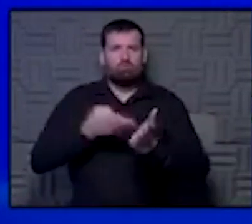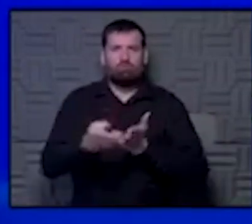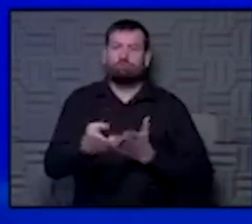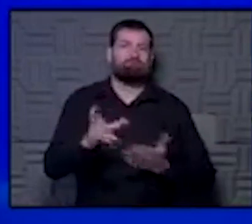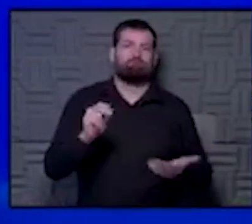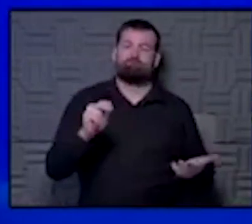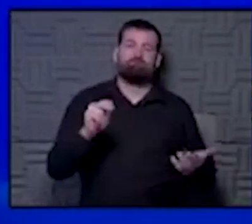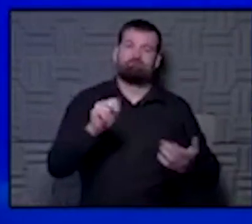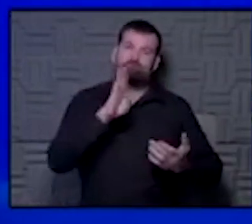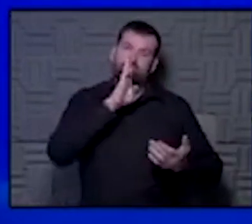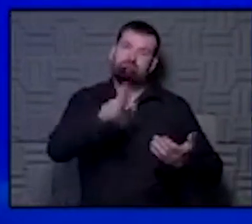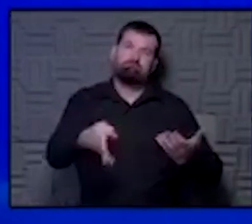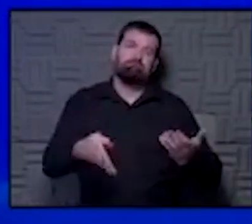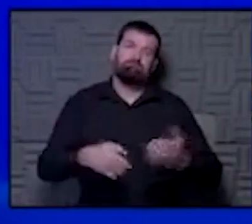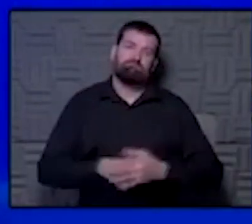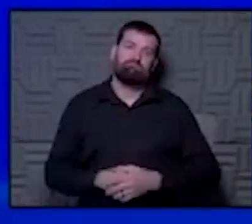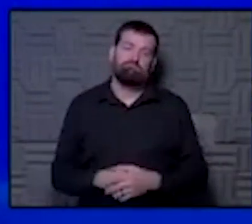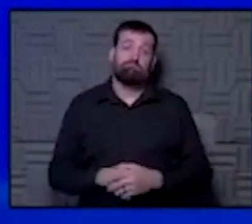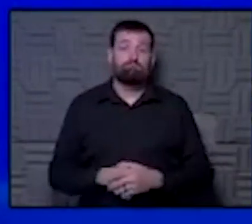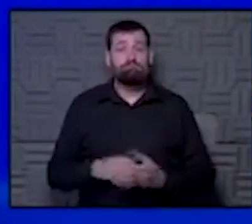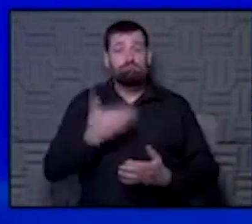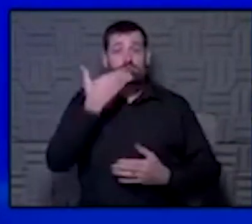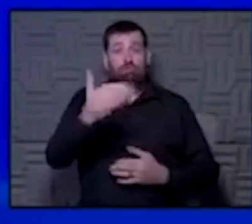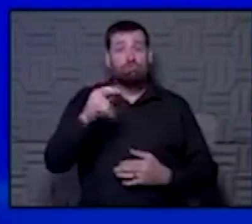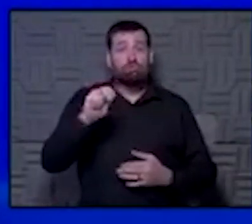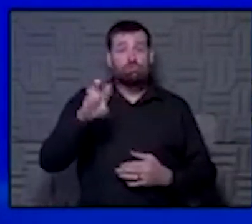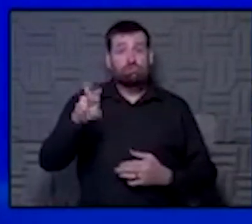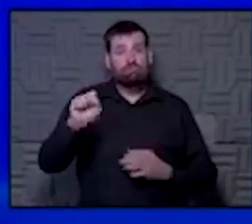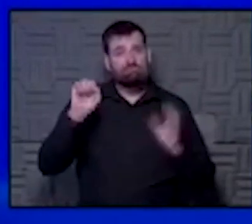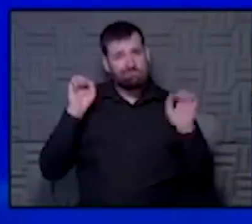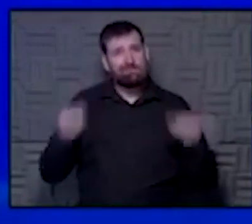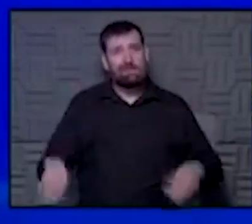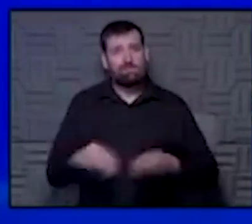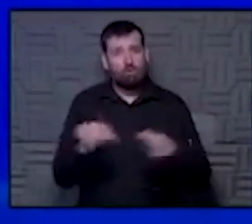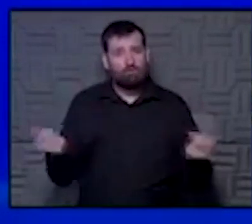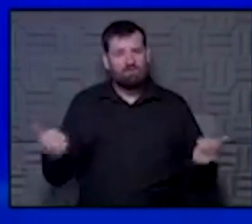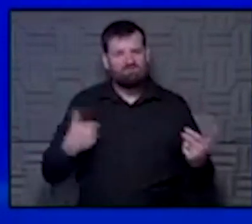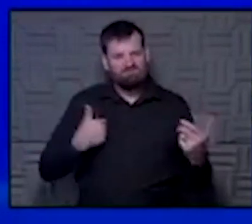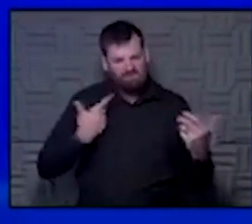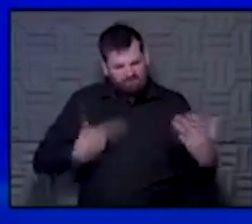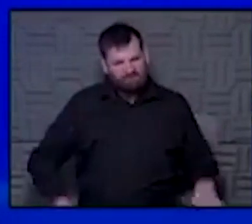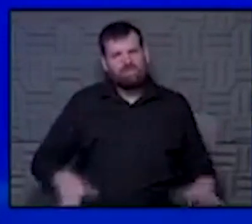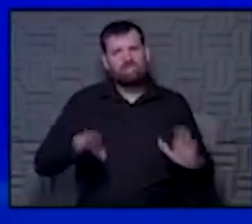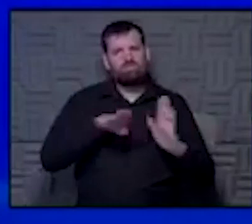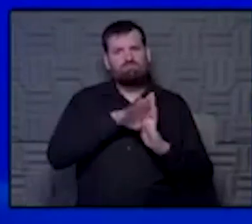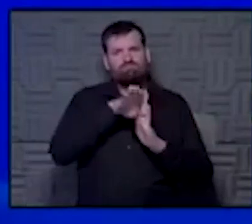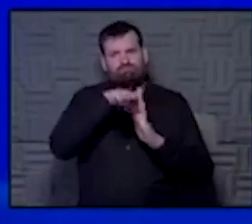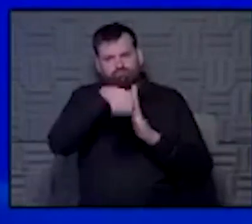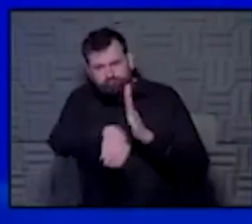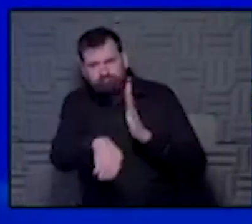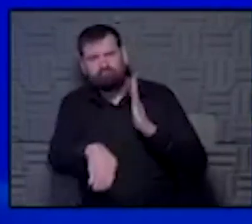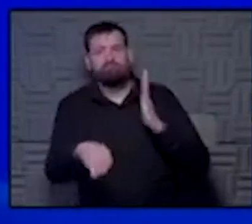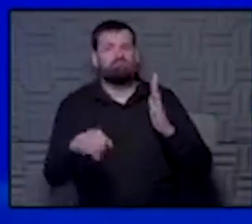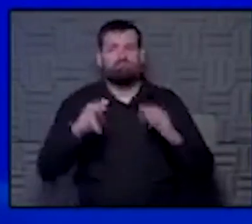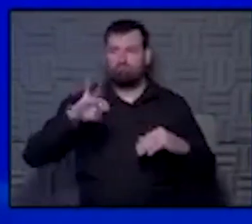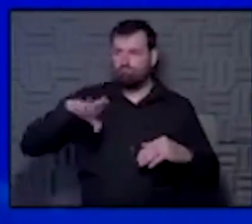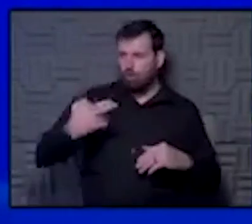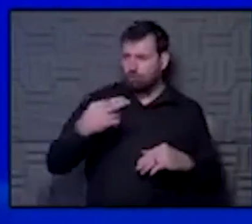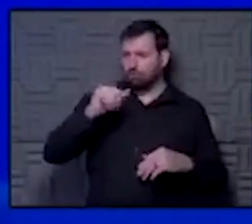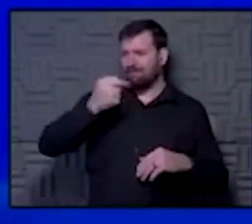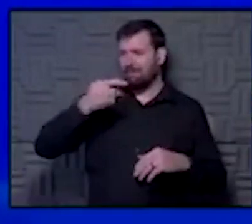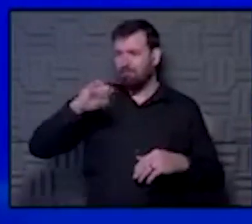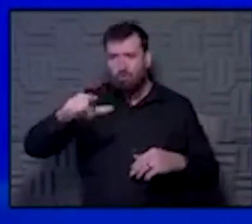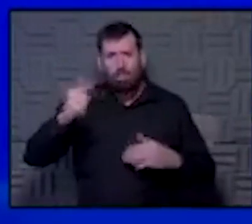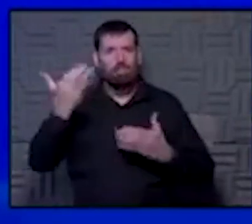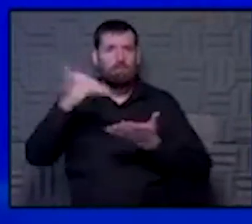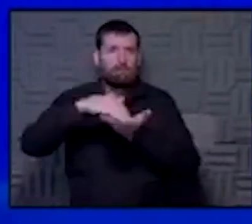is. And the good news is there is a way to solve this. We know what to do. We've bent the curve before. We bent it back in March and April. We bent it in the middle